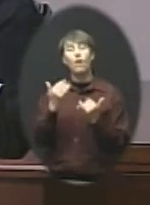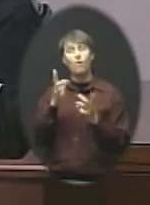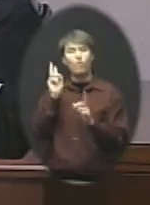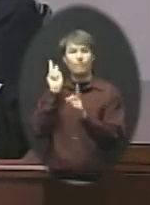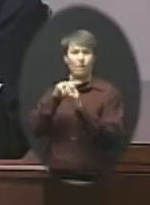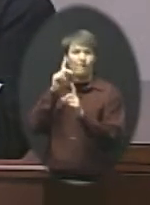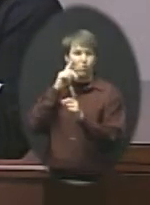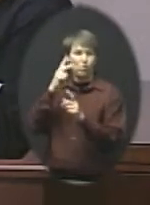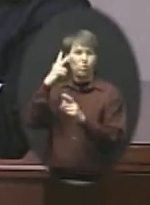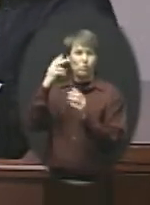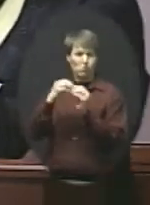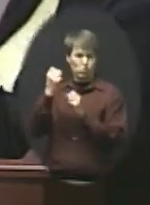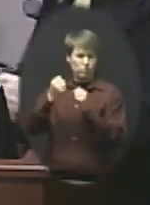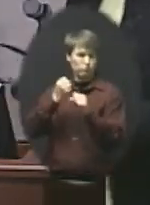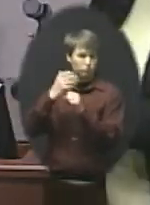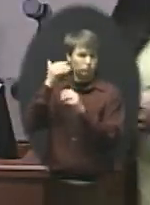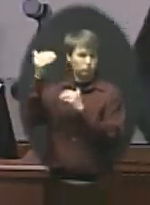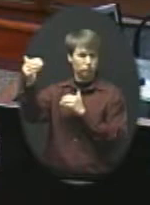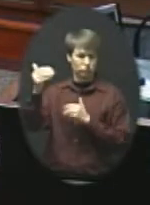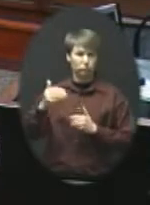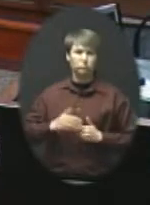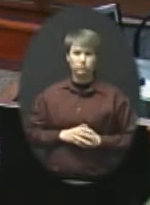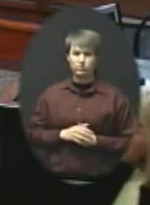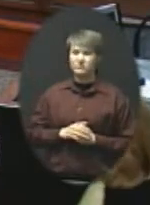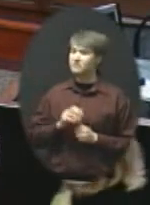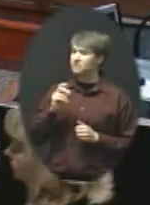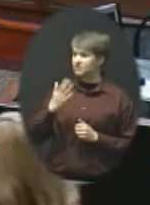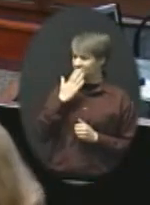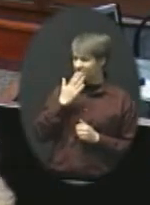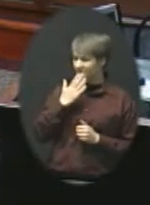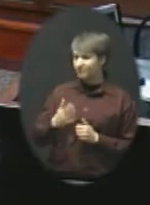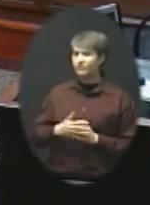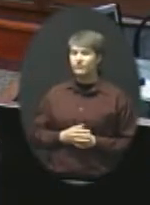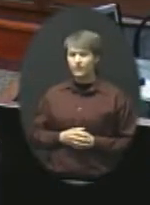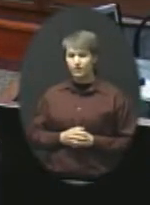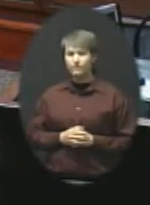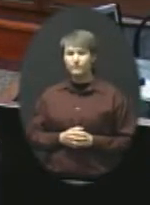for the next 3 years. Okay, thank you.